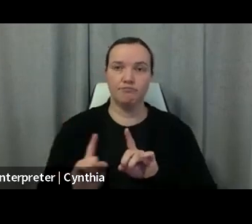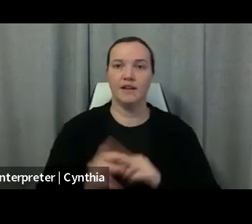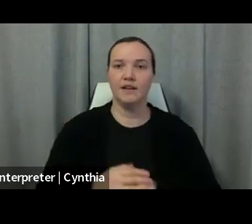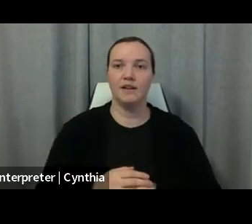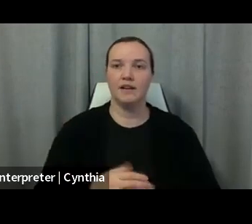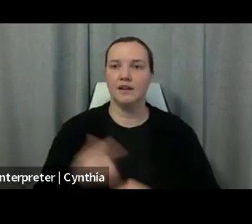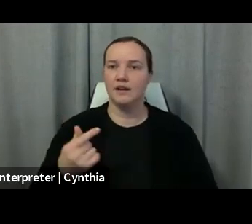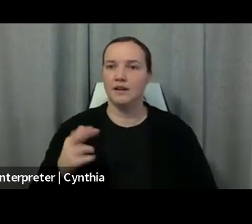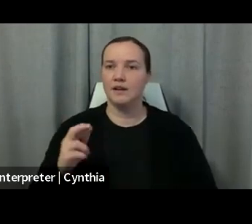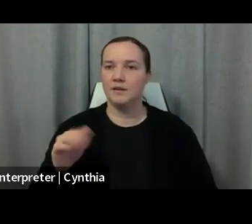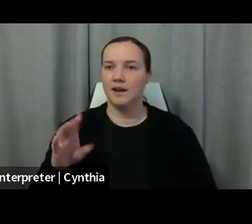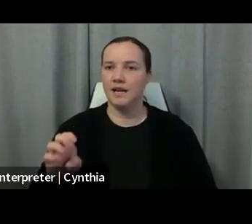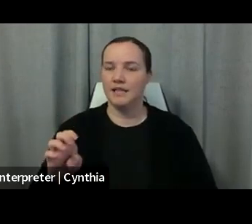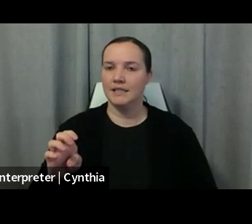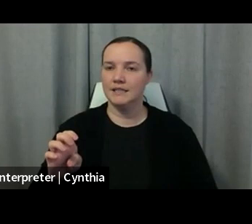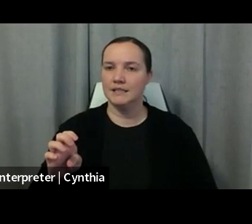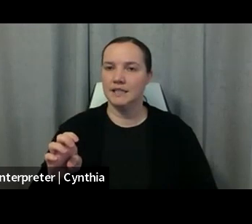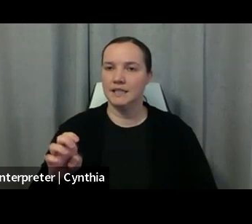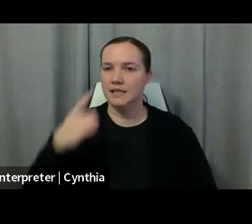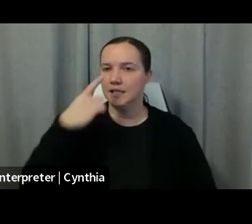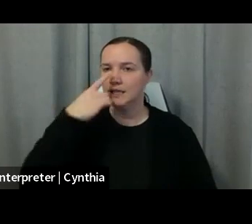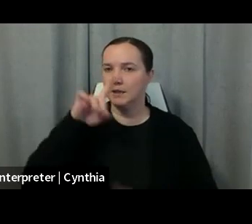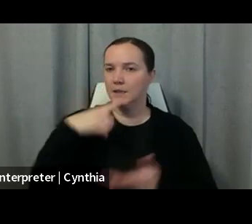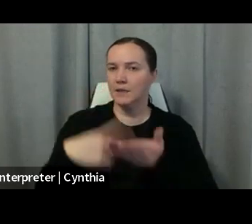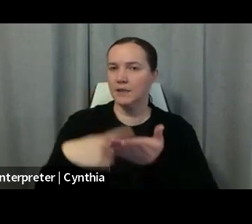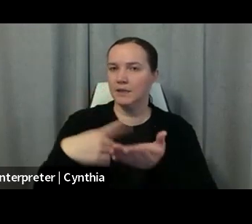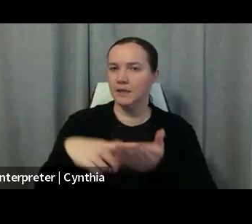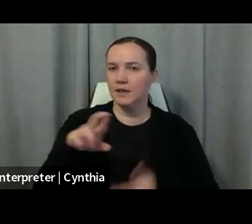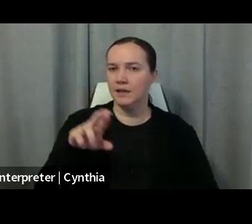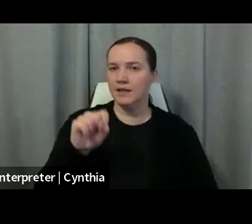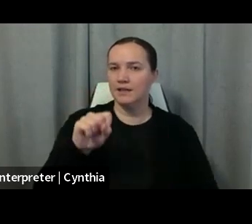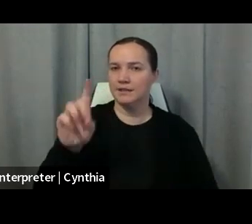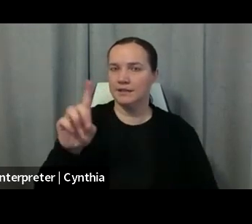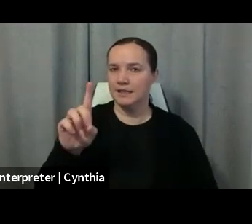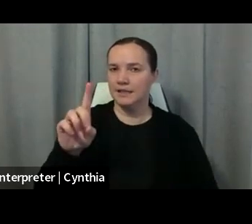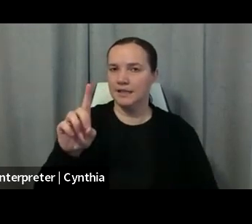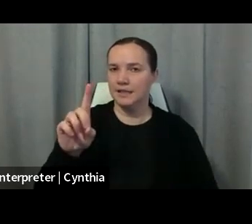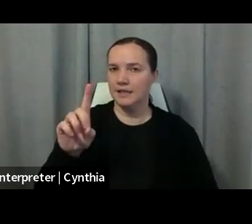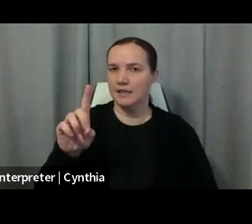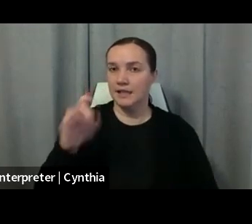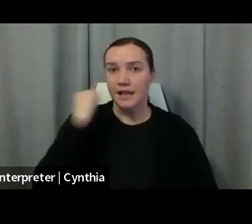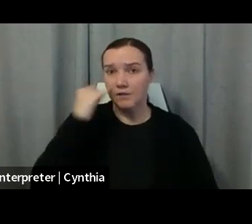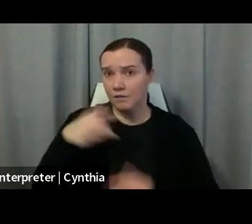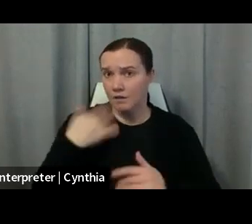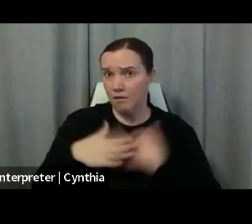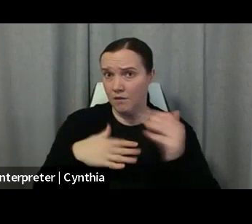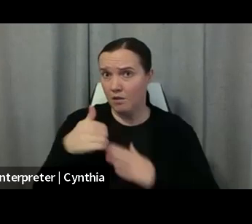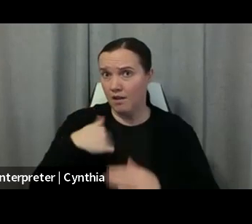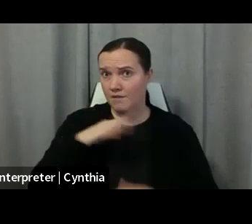Grace, can you talk about RSD if you're comfortable? I've not heard that before. It'd be helpful.